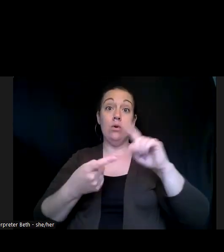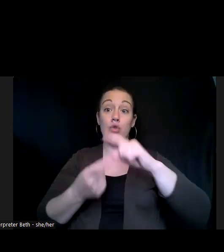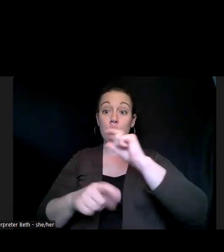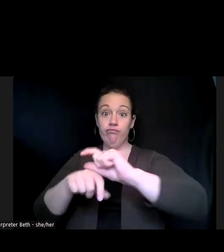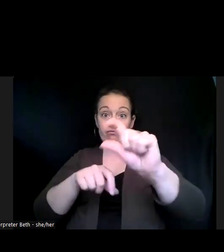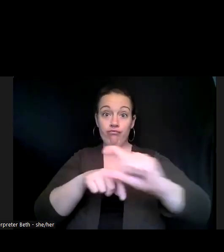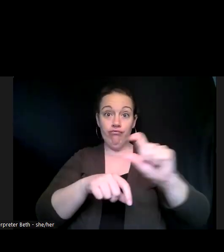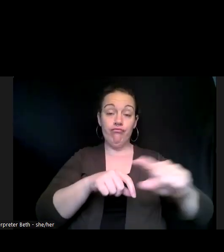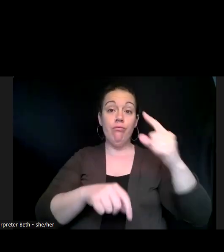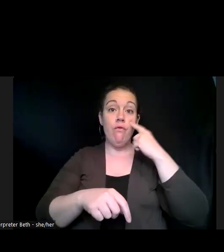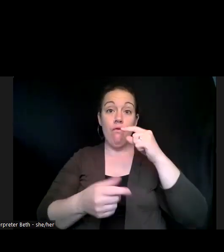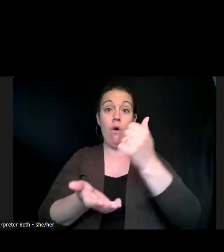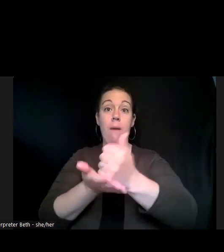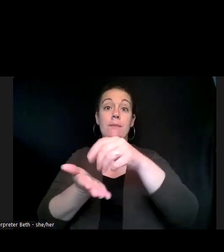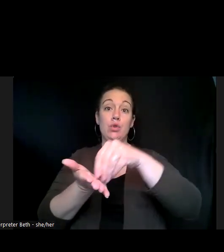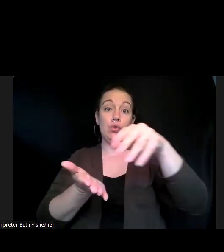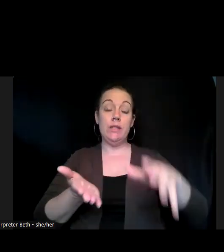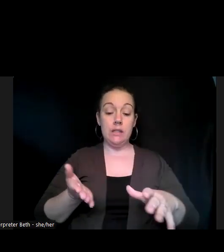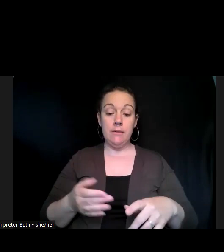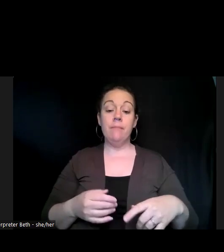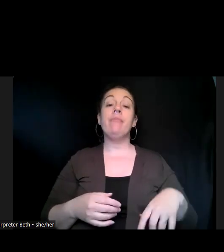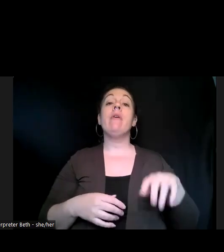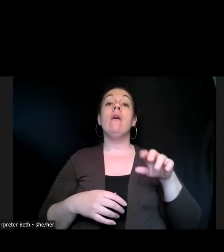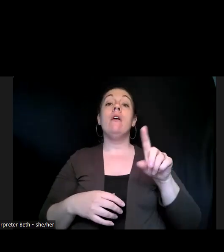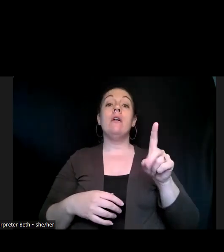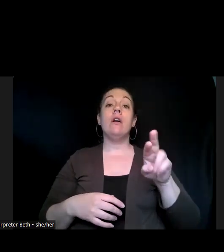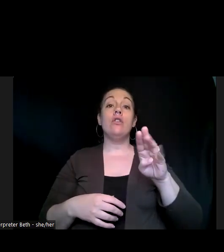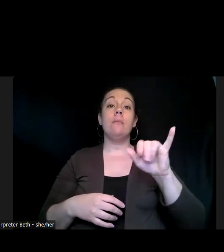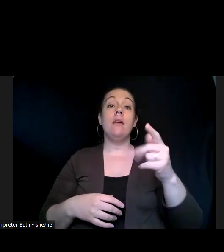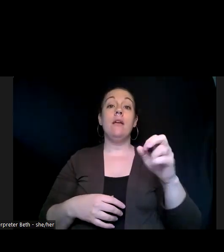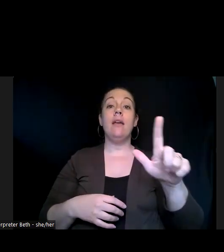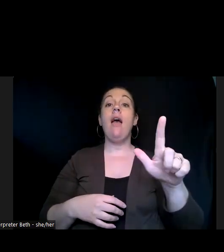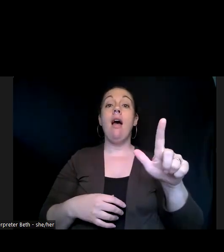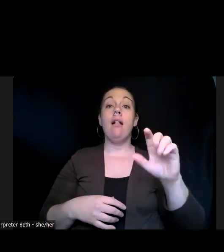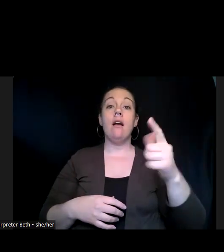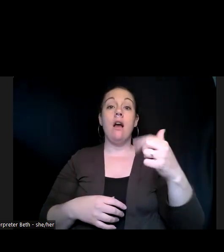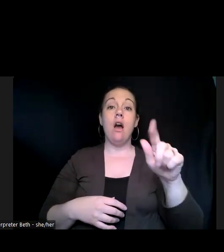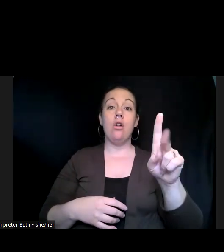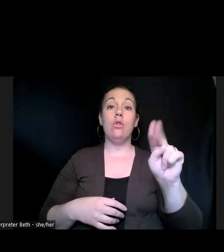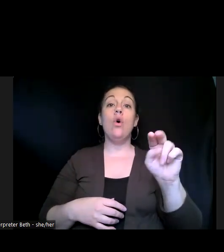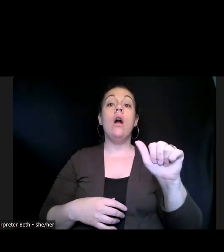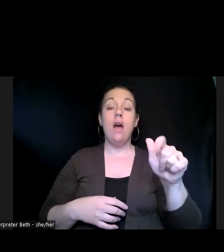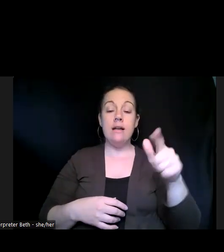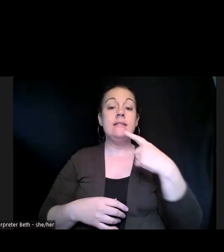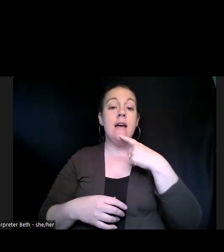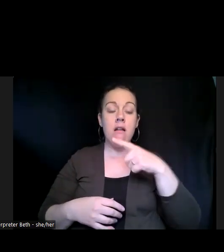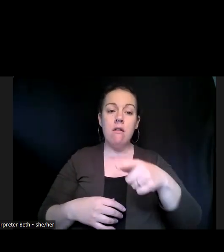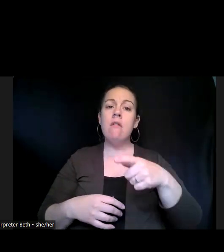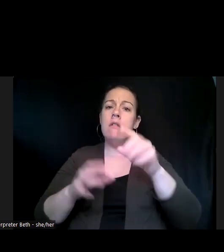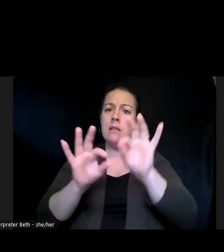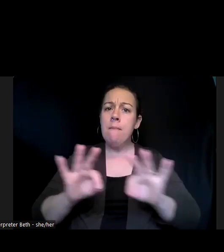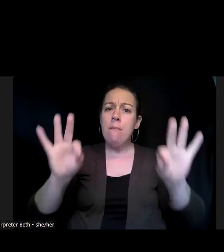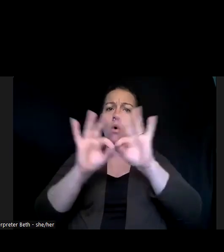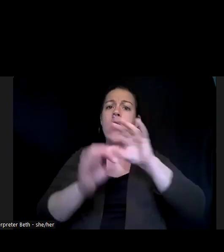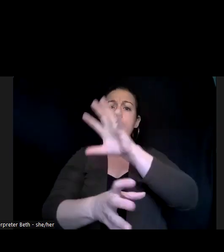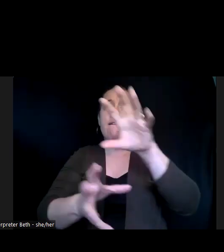were announced, Secretary of Education, Dr. Miguel Cardona, emphasized the need and the importance of involving community members in